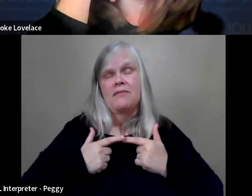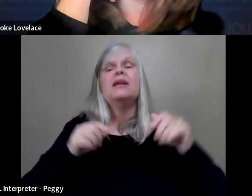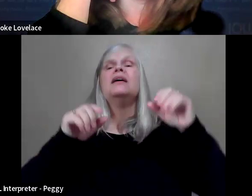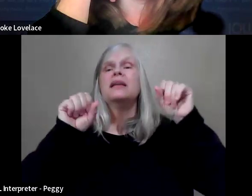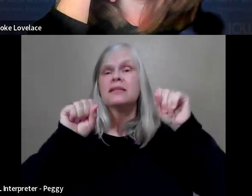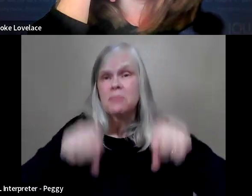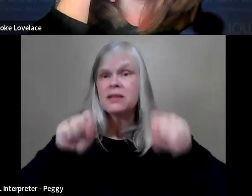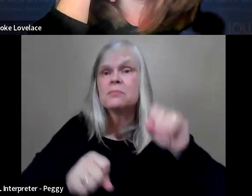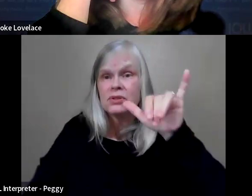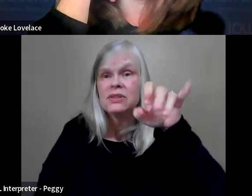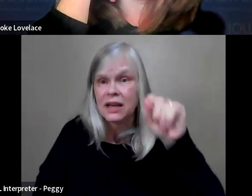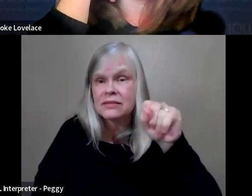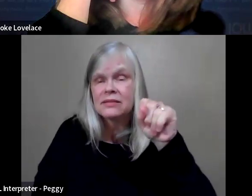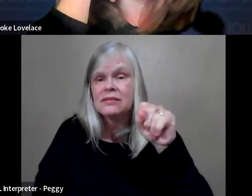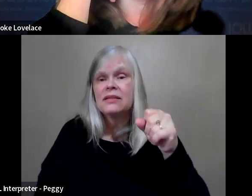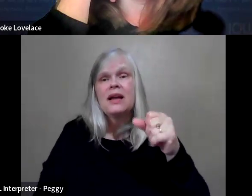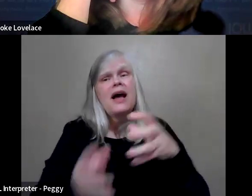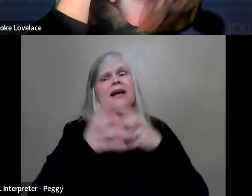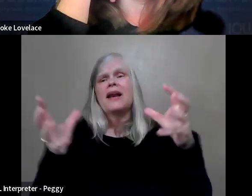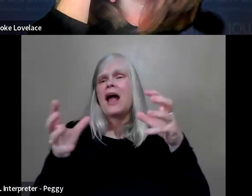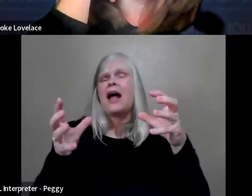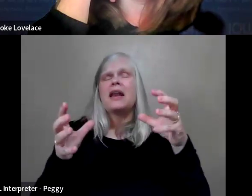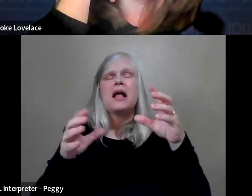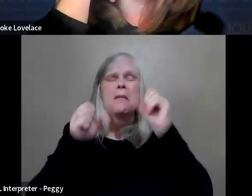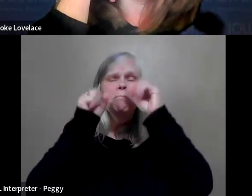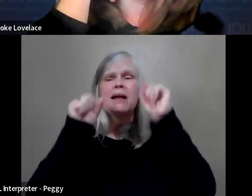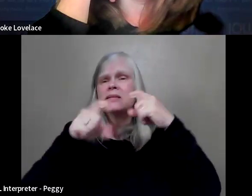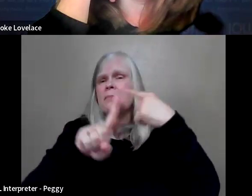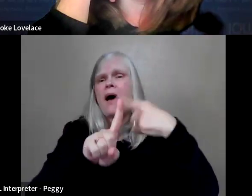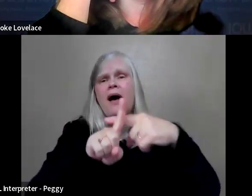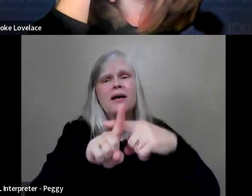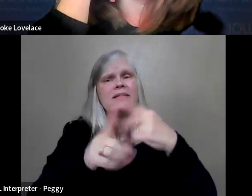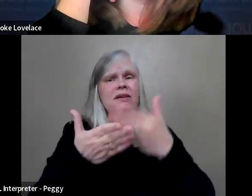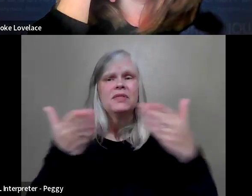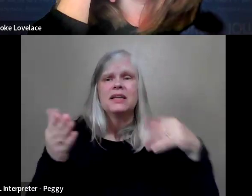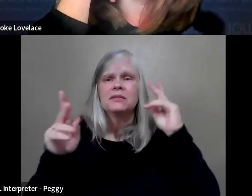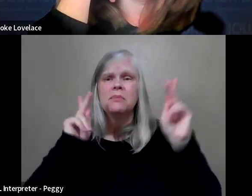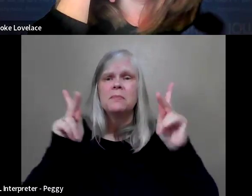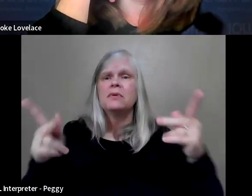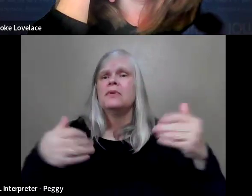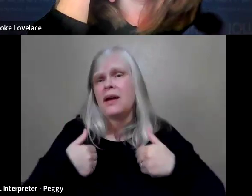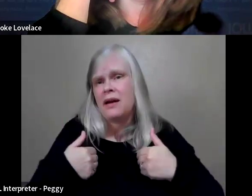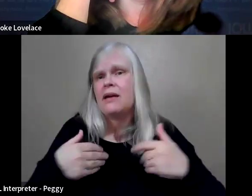possible, and a lot of amazing positive things about individuals living with dementia.